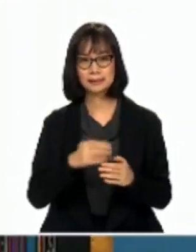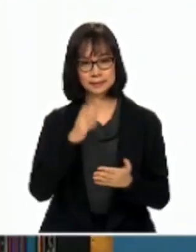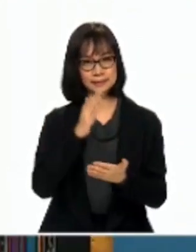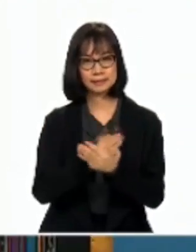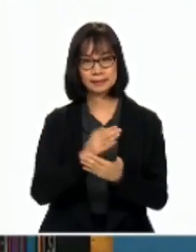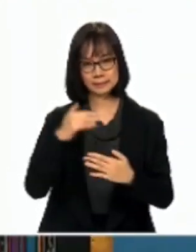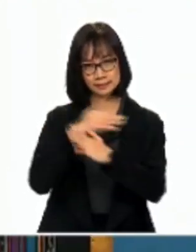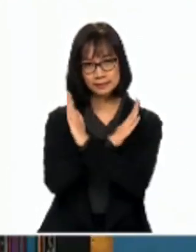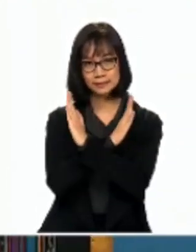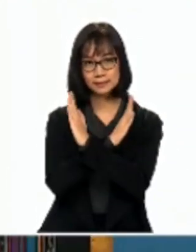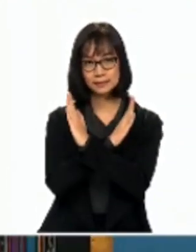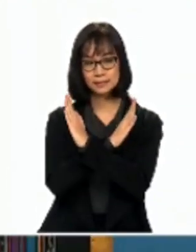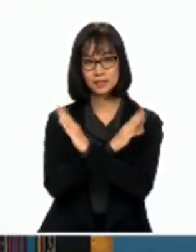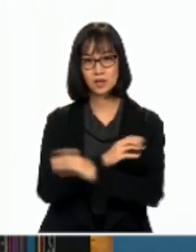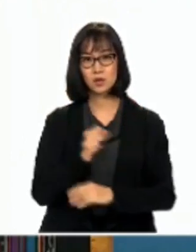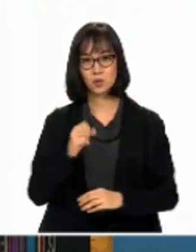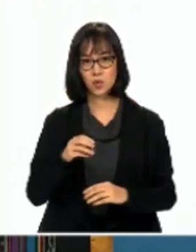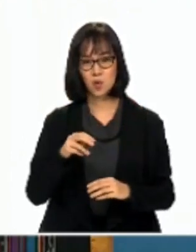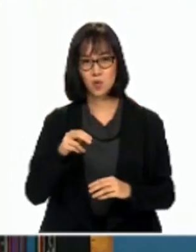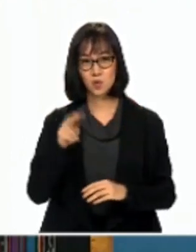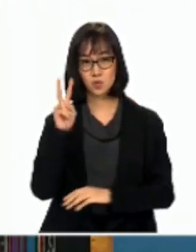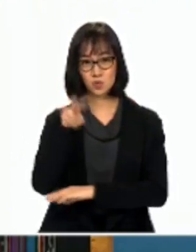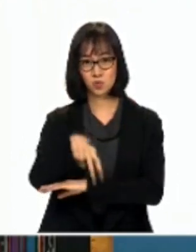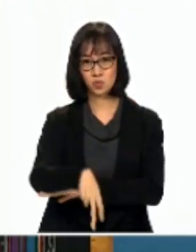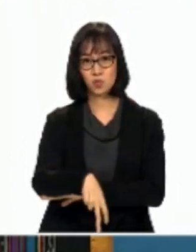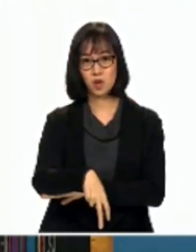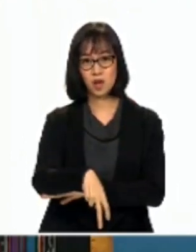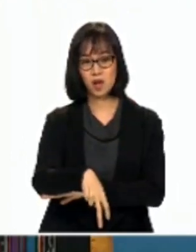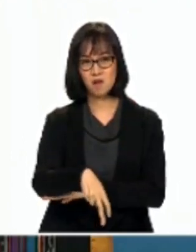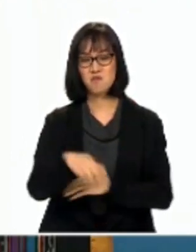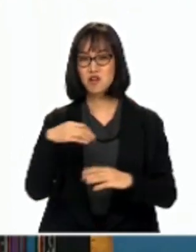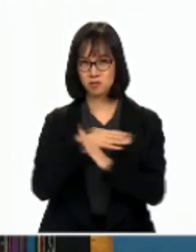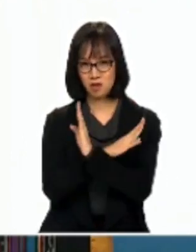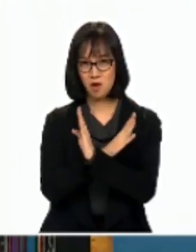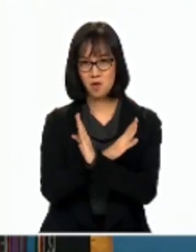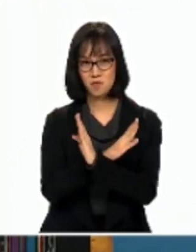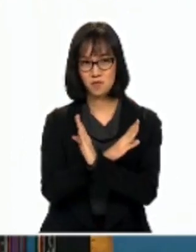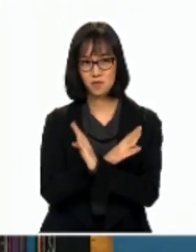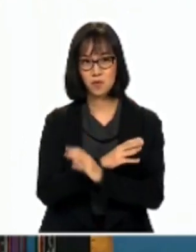And at 12, as you see, Davao is quiet.